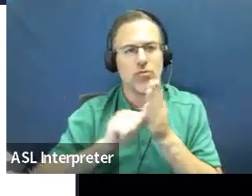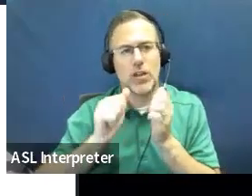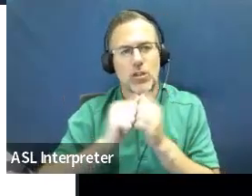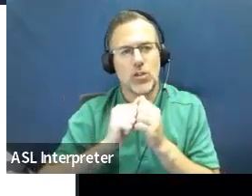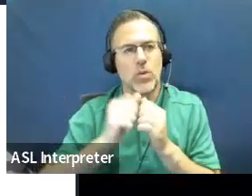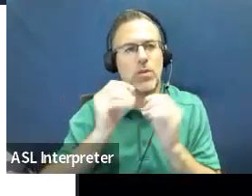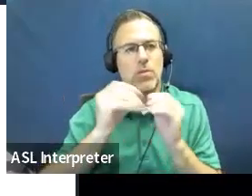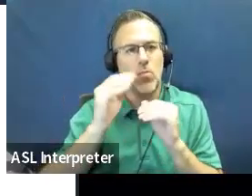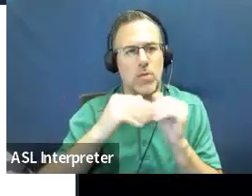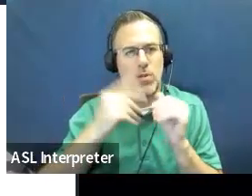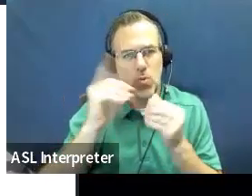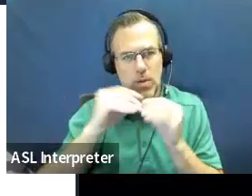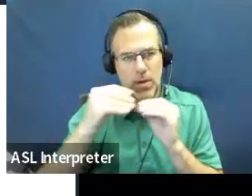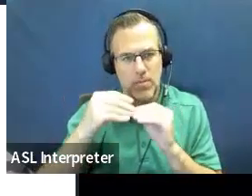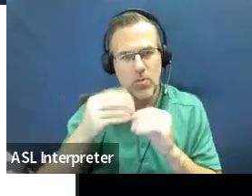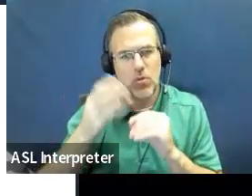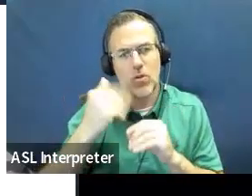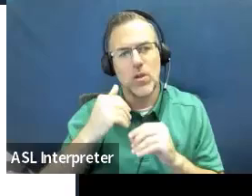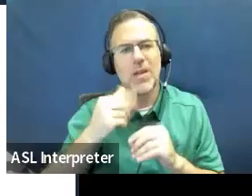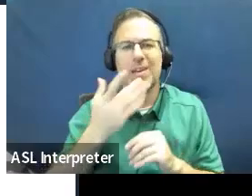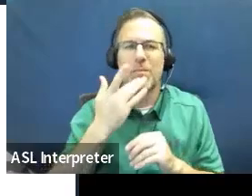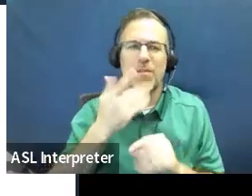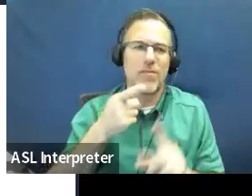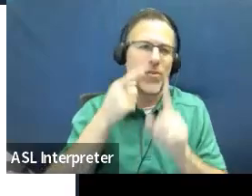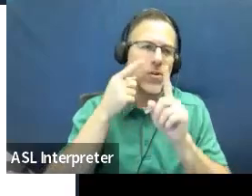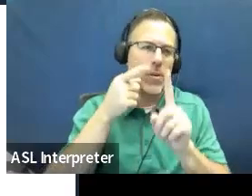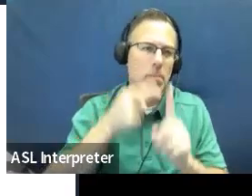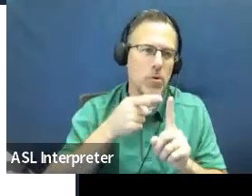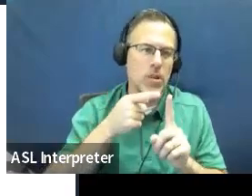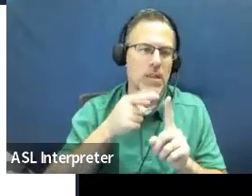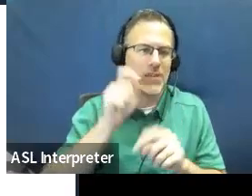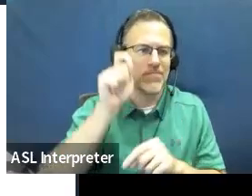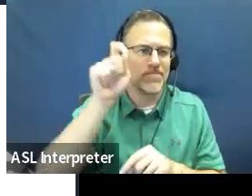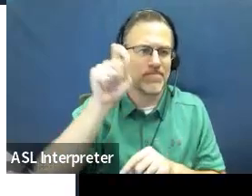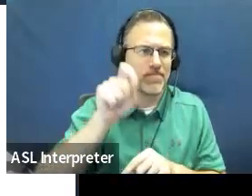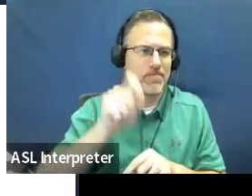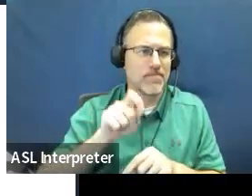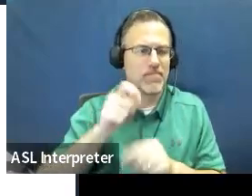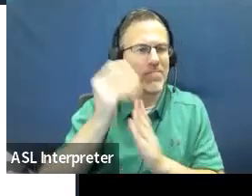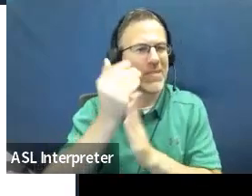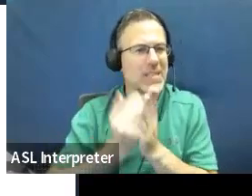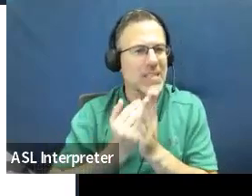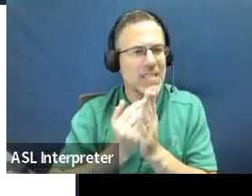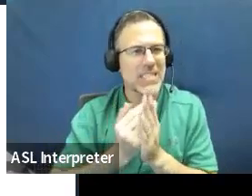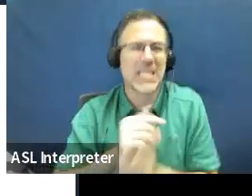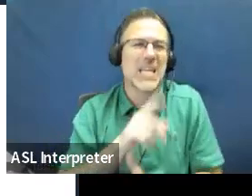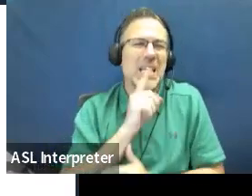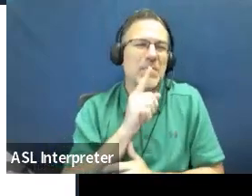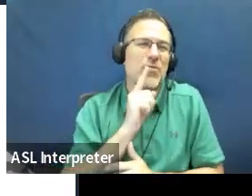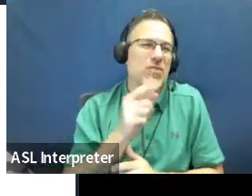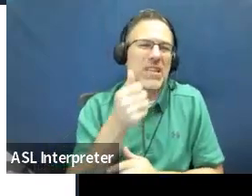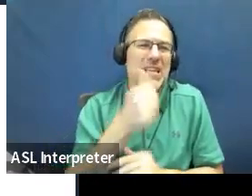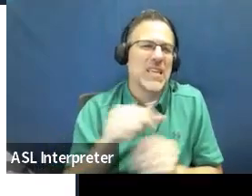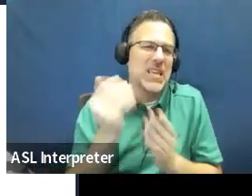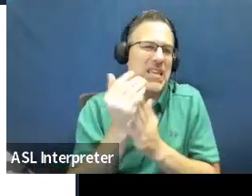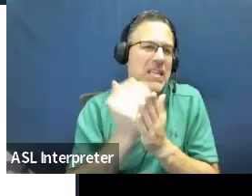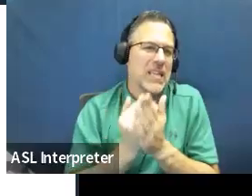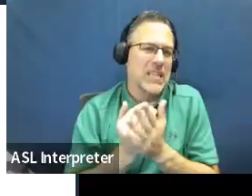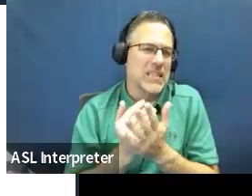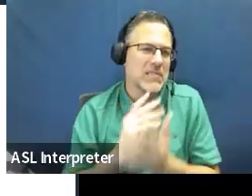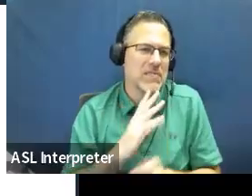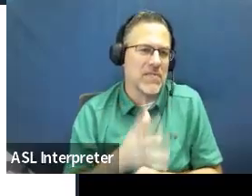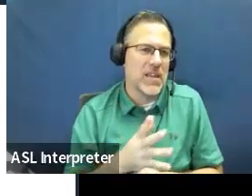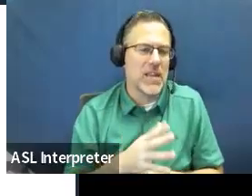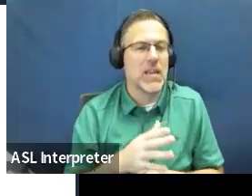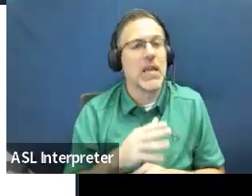in a bulleted list. We say bulleted, but really we just mean a list. This will help with alignment. So we've